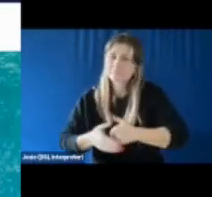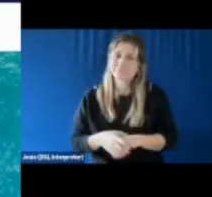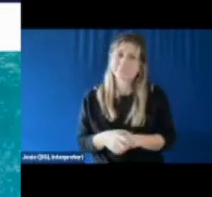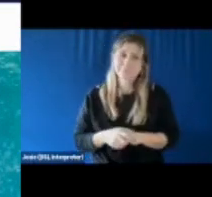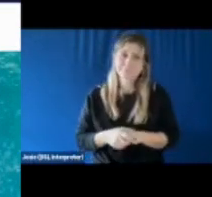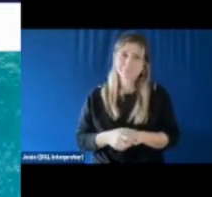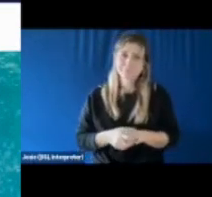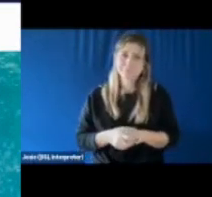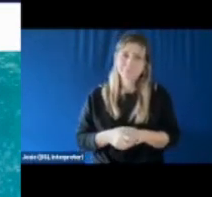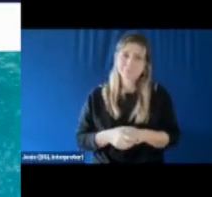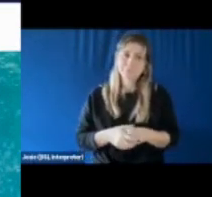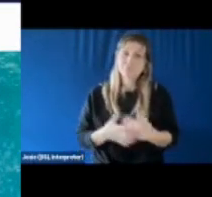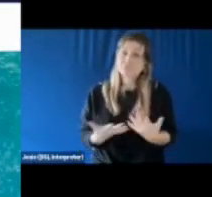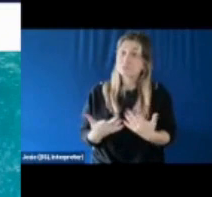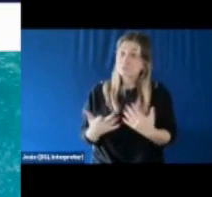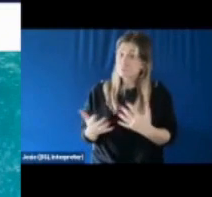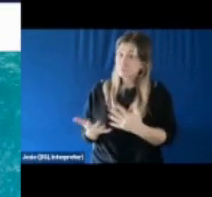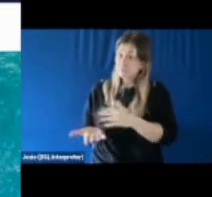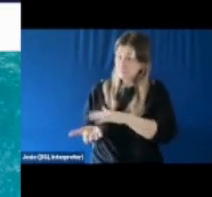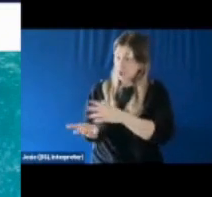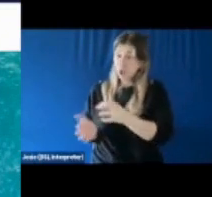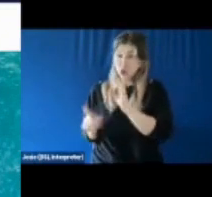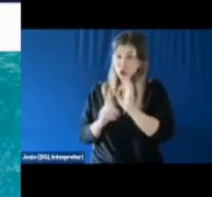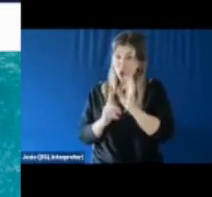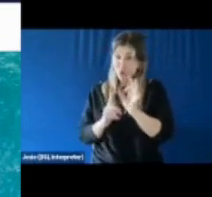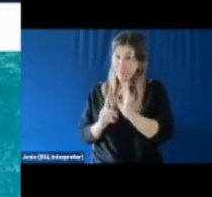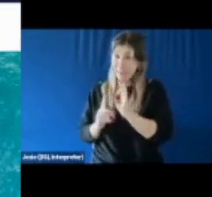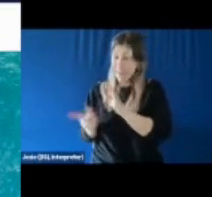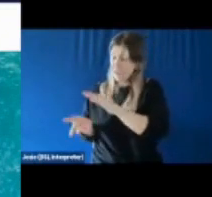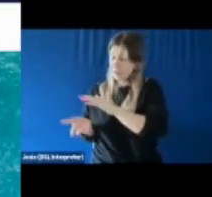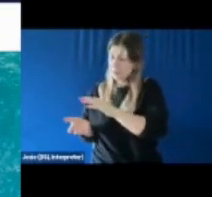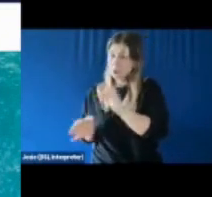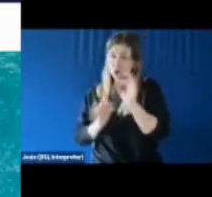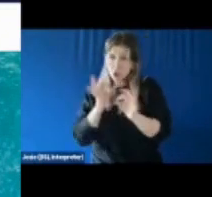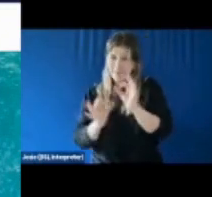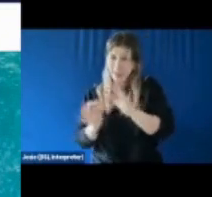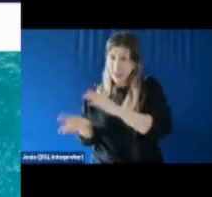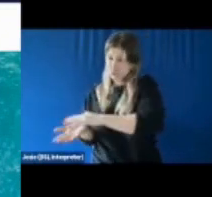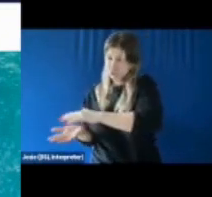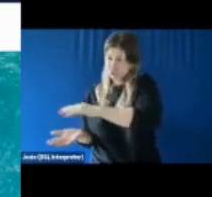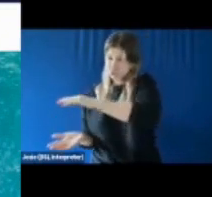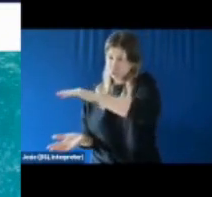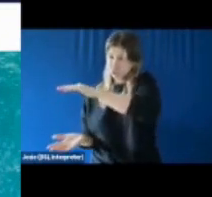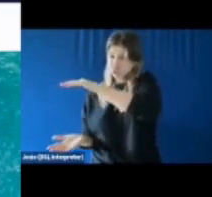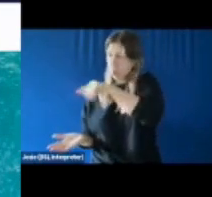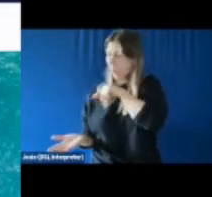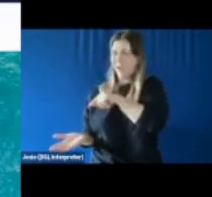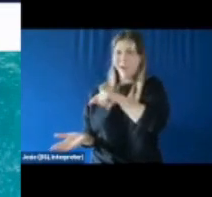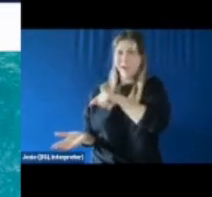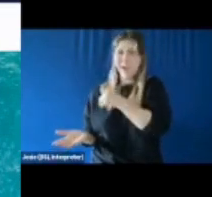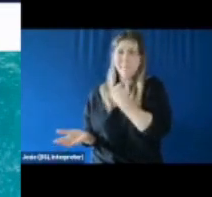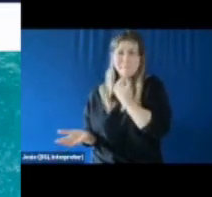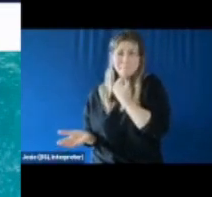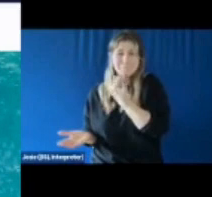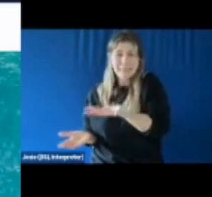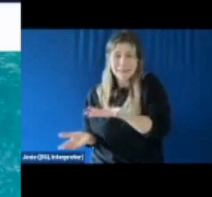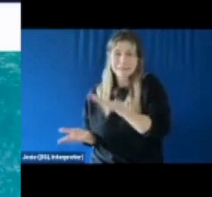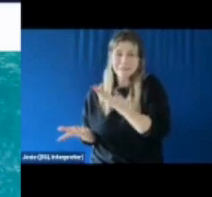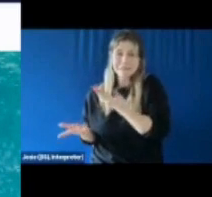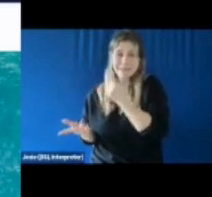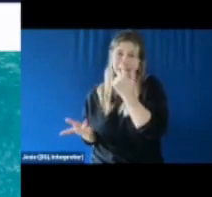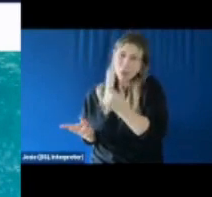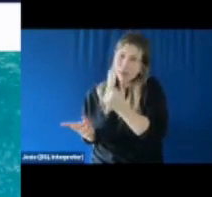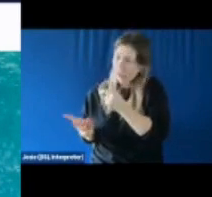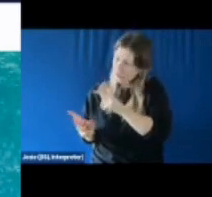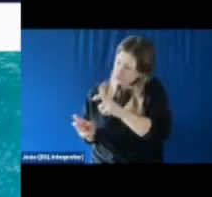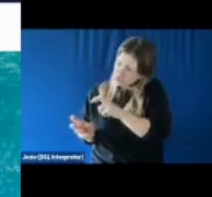the more confidence we can have in our data, and that any trends that we identify in the data are statistically significant. I